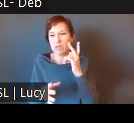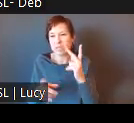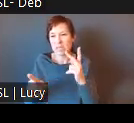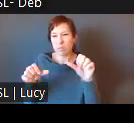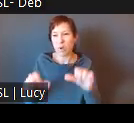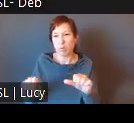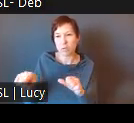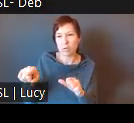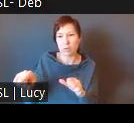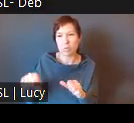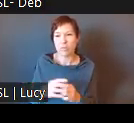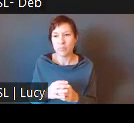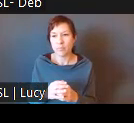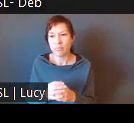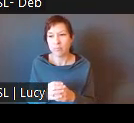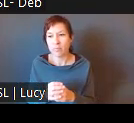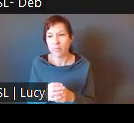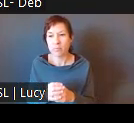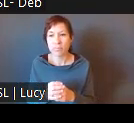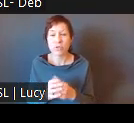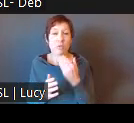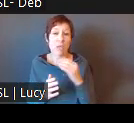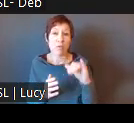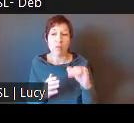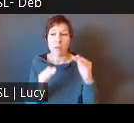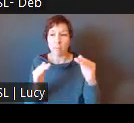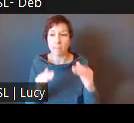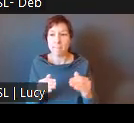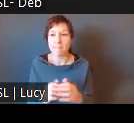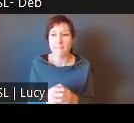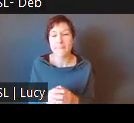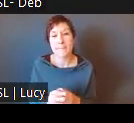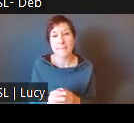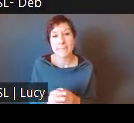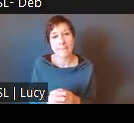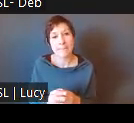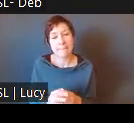Thank you for getting all those up. Next slide, please, Val.